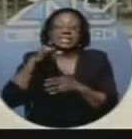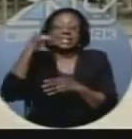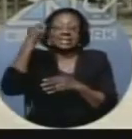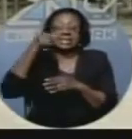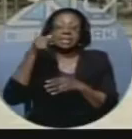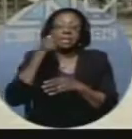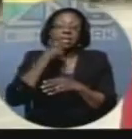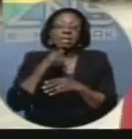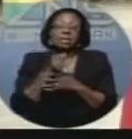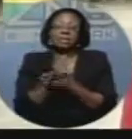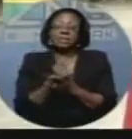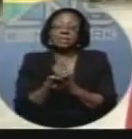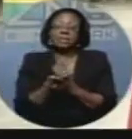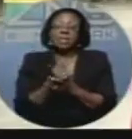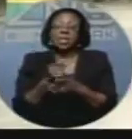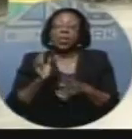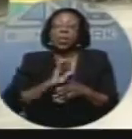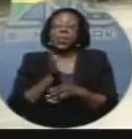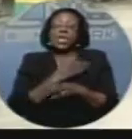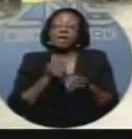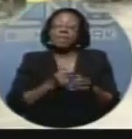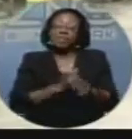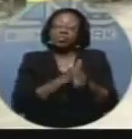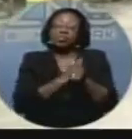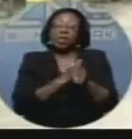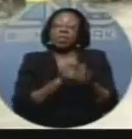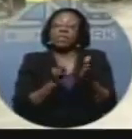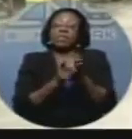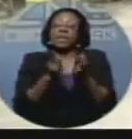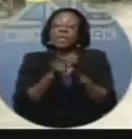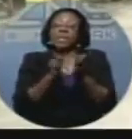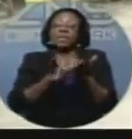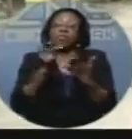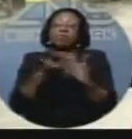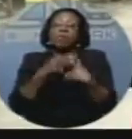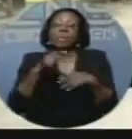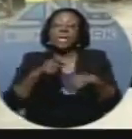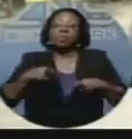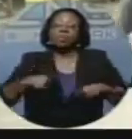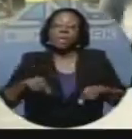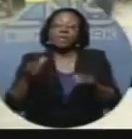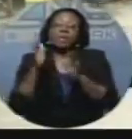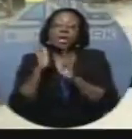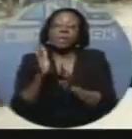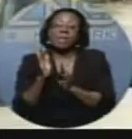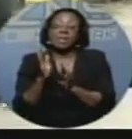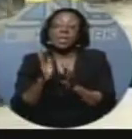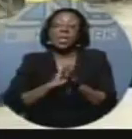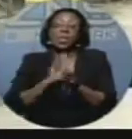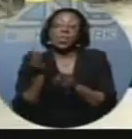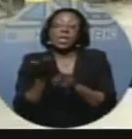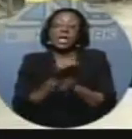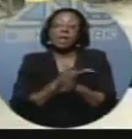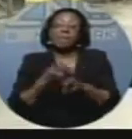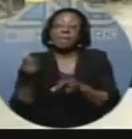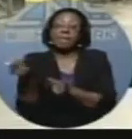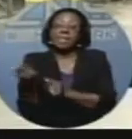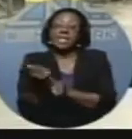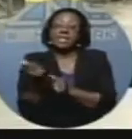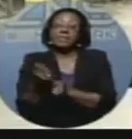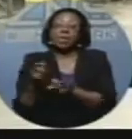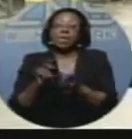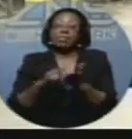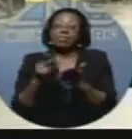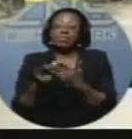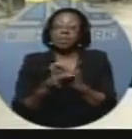and the senior boys. We have a strong developmental program in Grand Bahama. We have the Legacy Baseball program in the